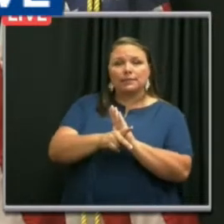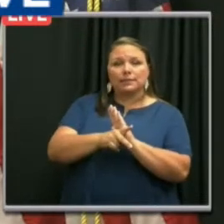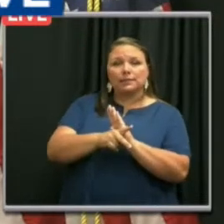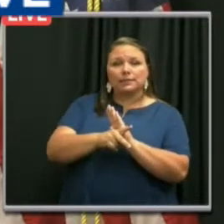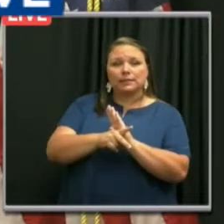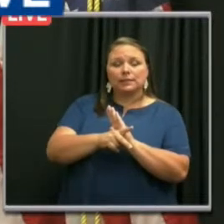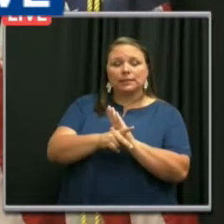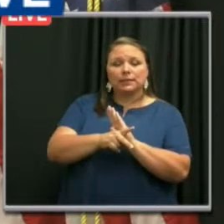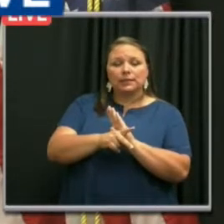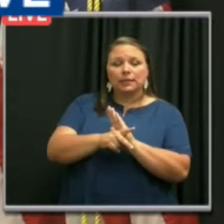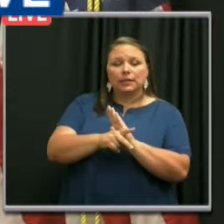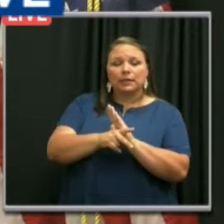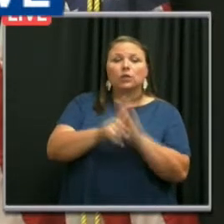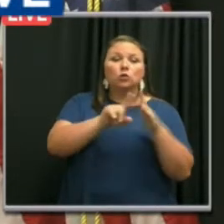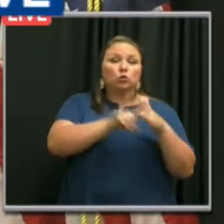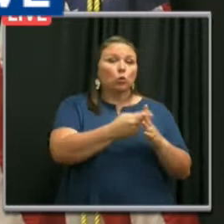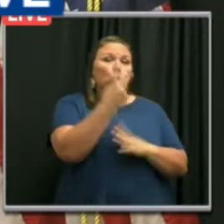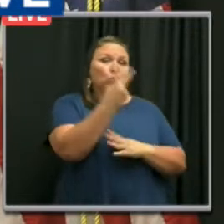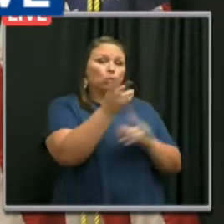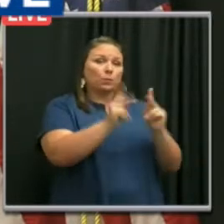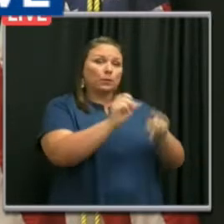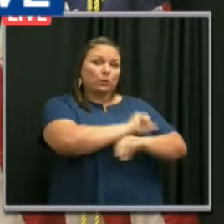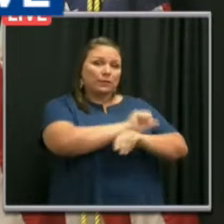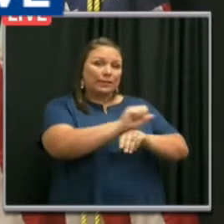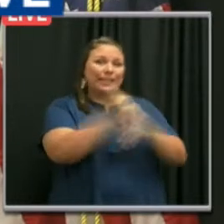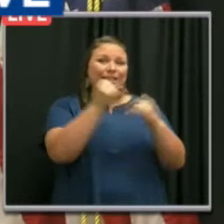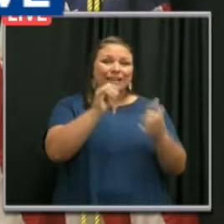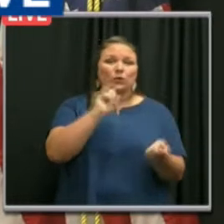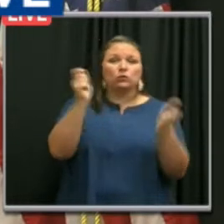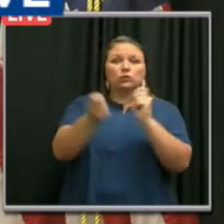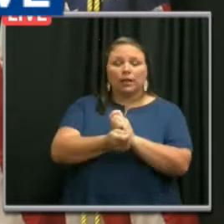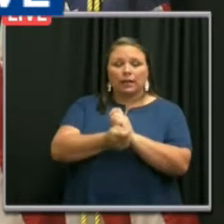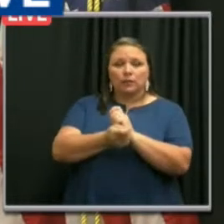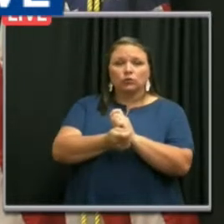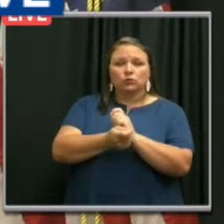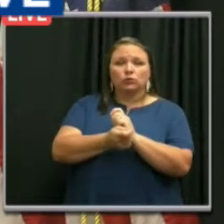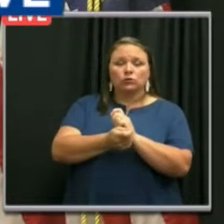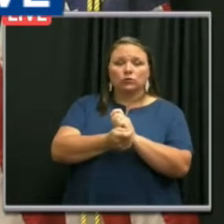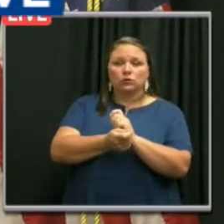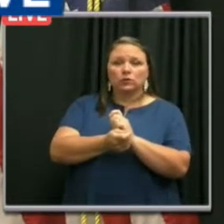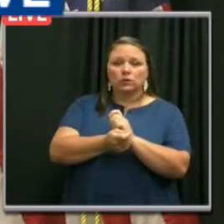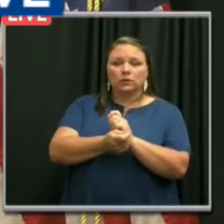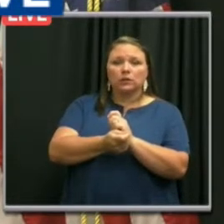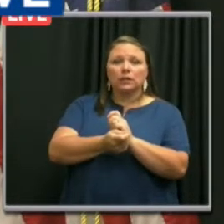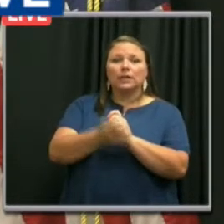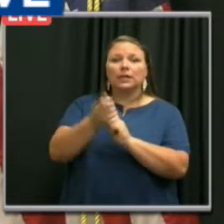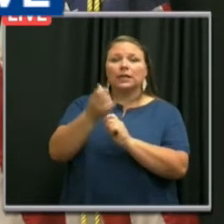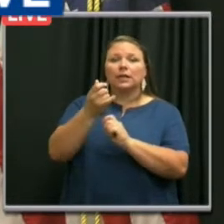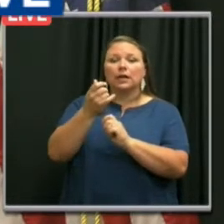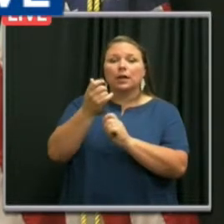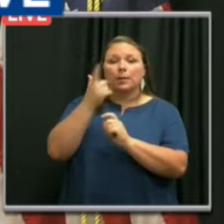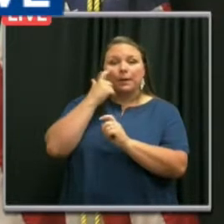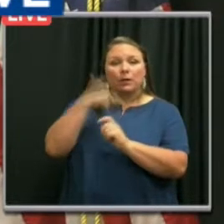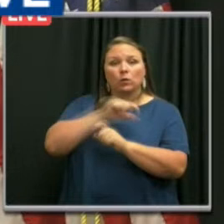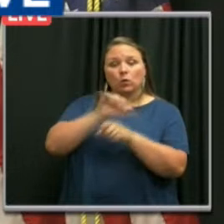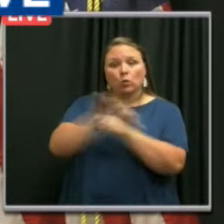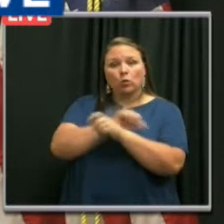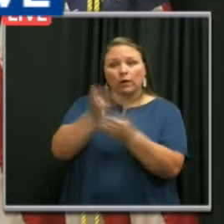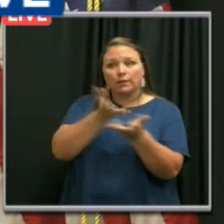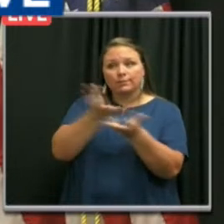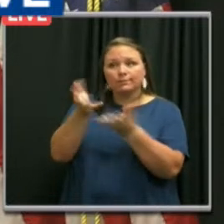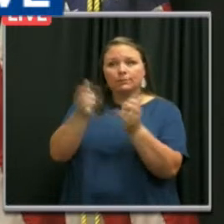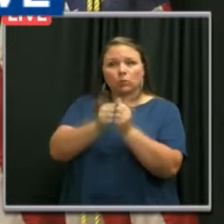has started out at 2. It has now been modified, working closely with